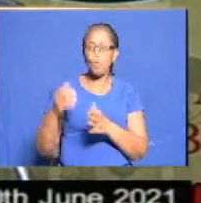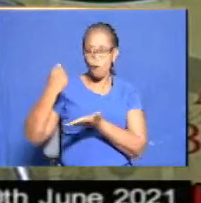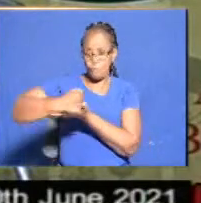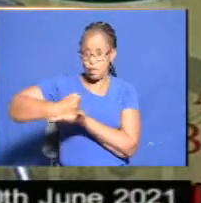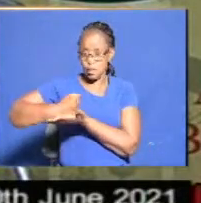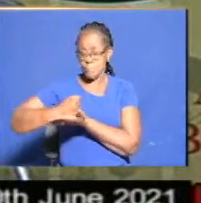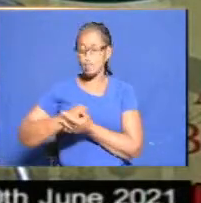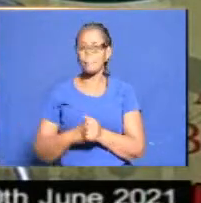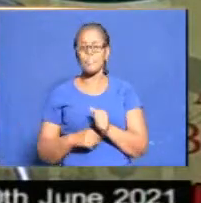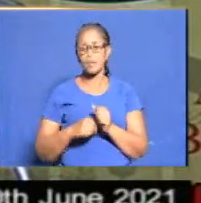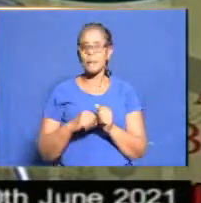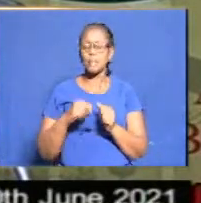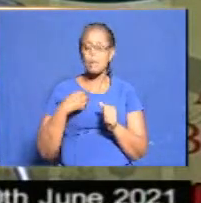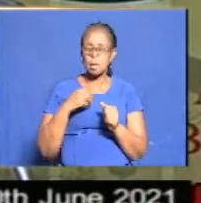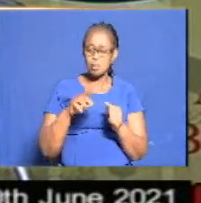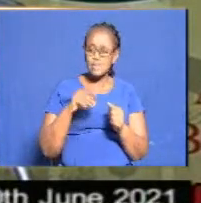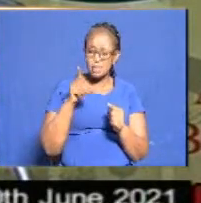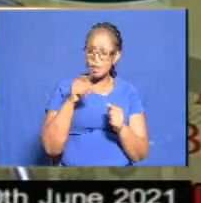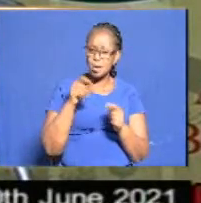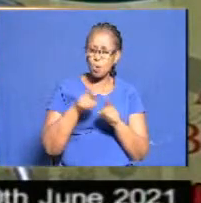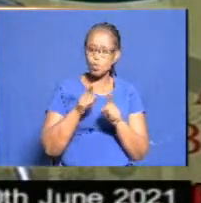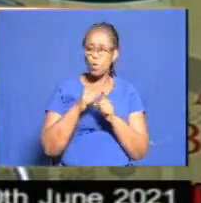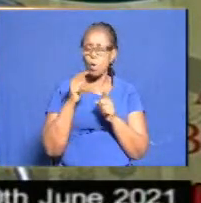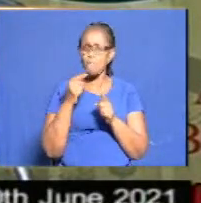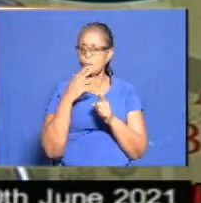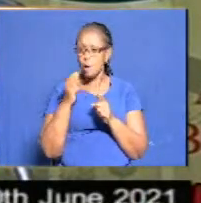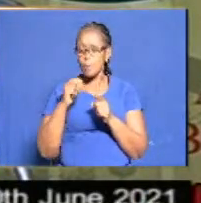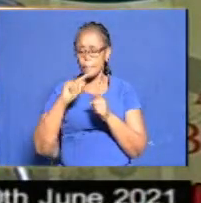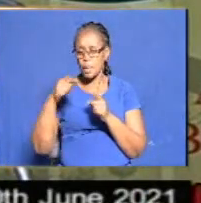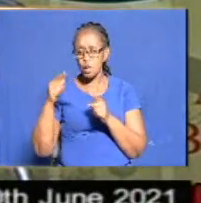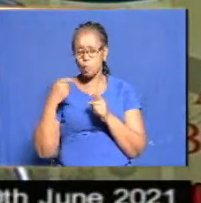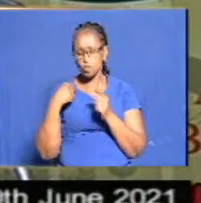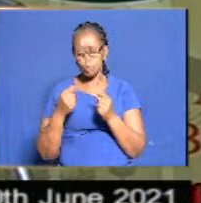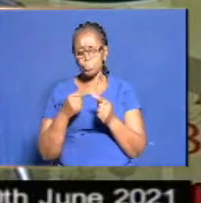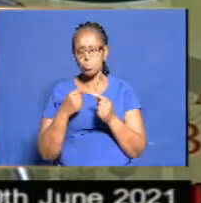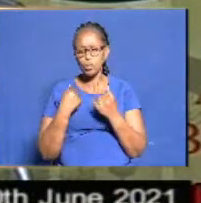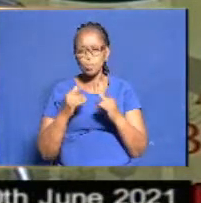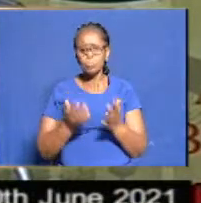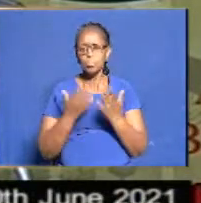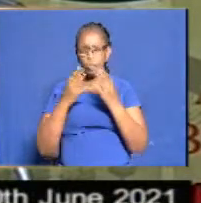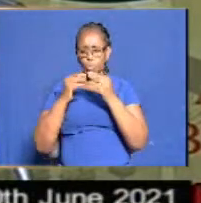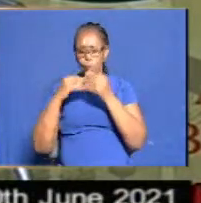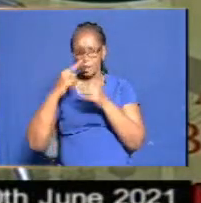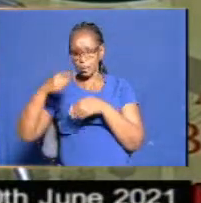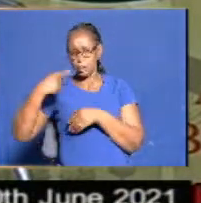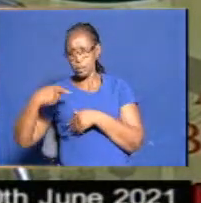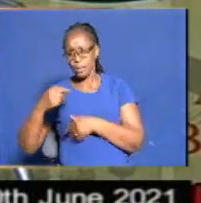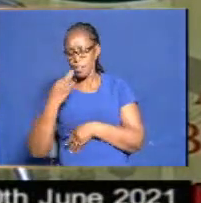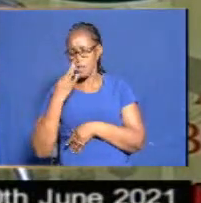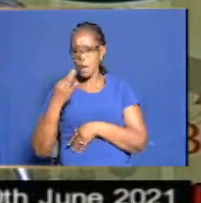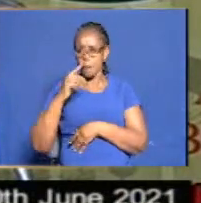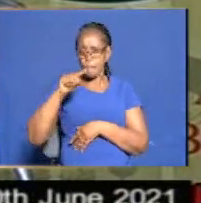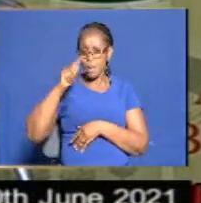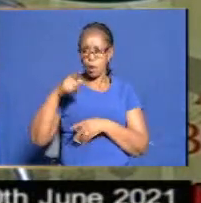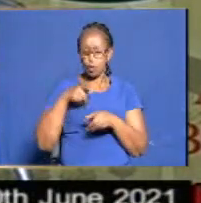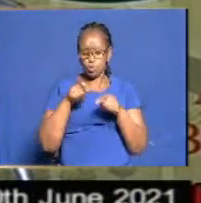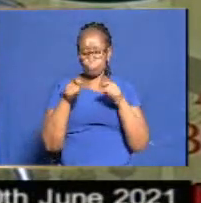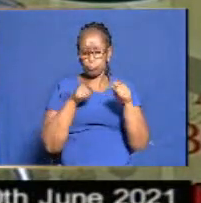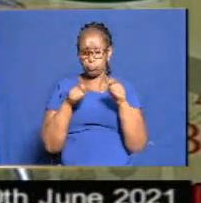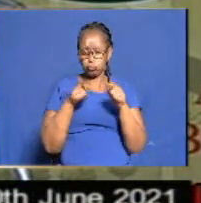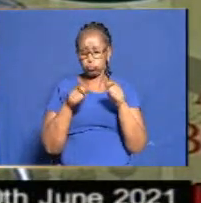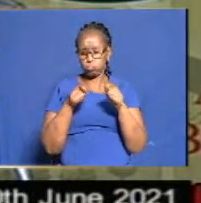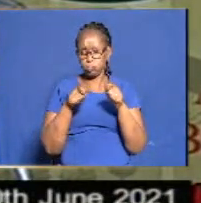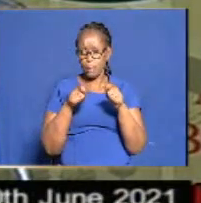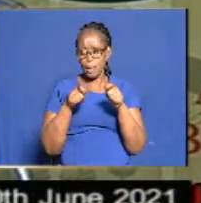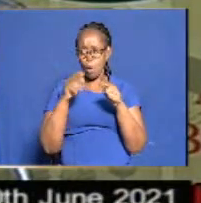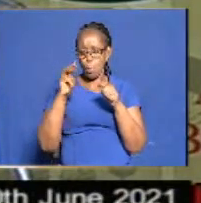allocations include Kenya shilling 100 million for revitalization of cotton industry, Kenya shilling 300 million for mitigation of fall armyworms,